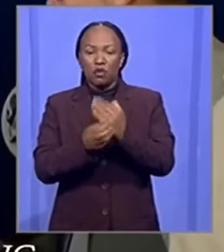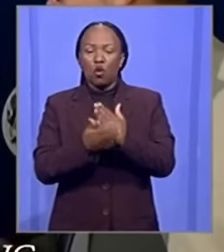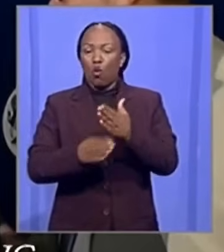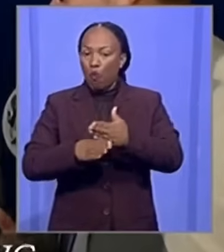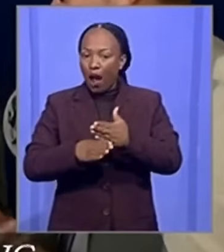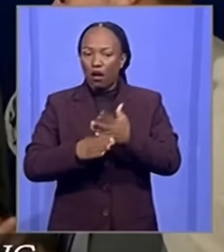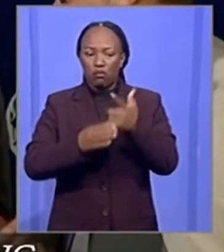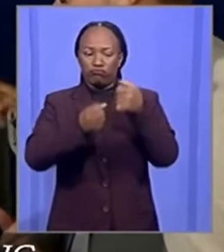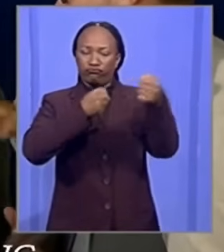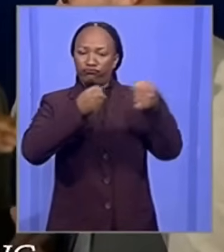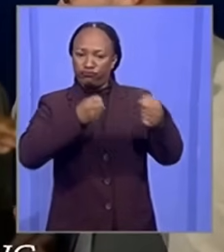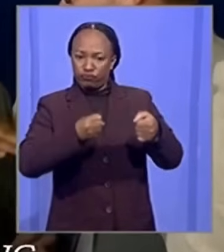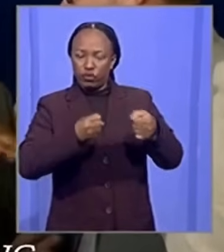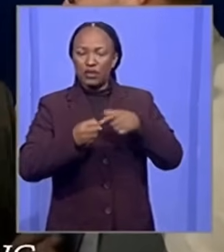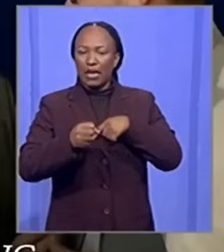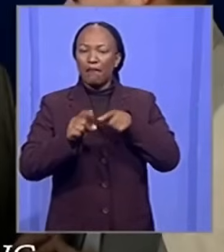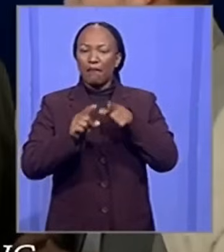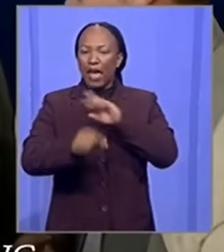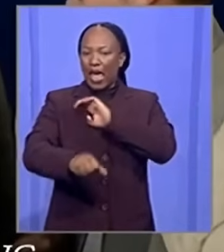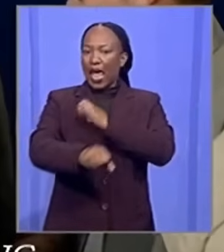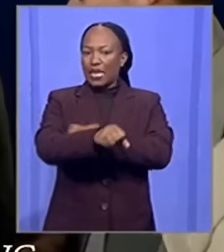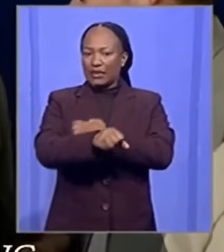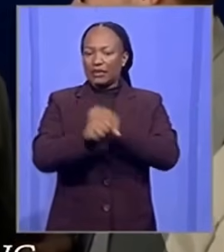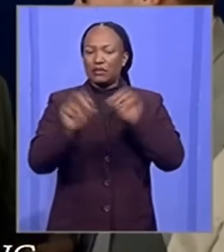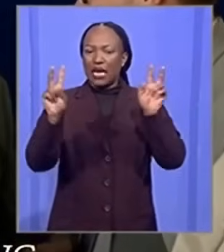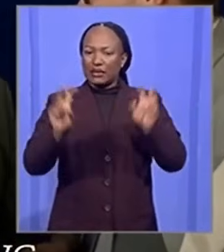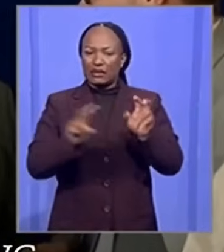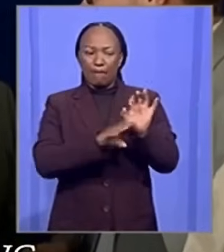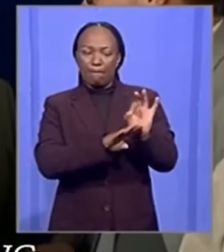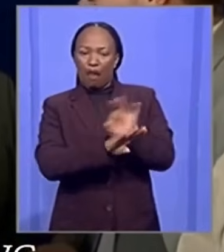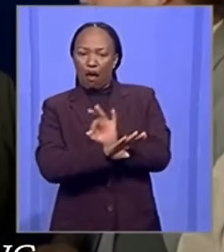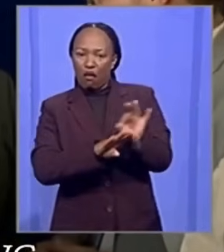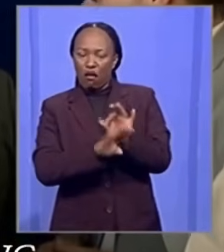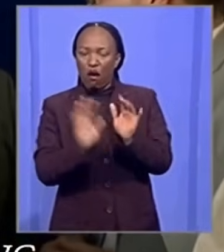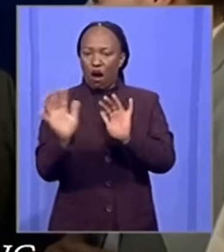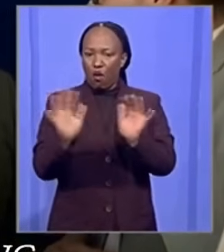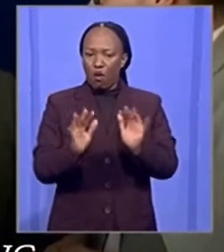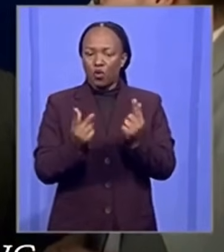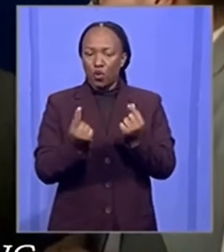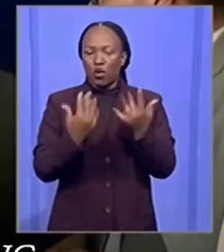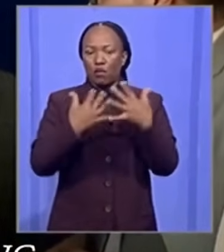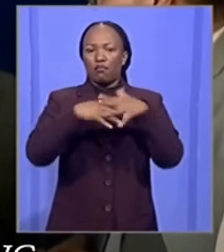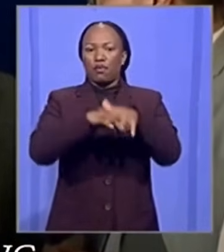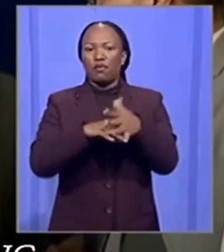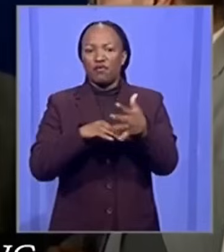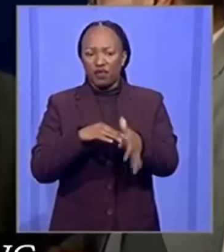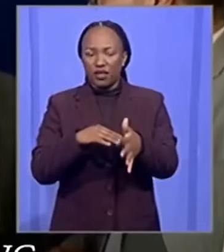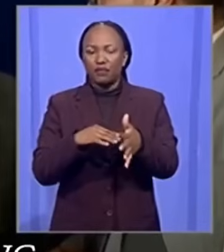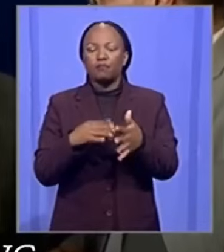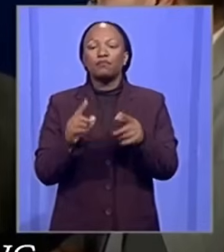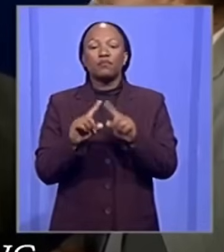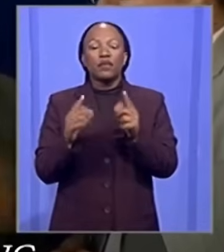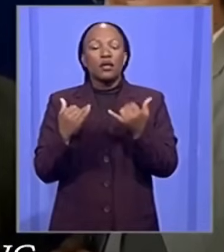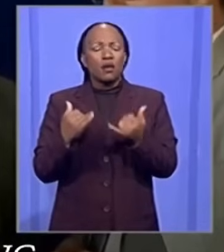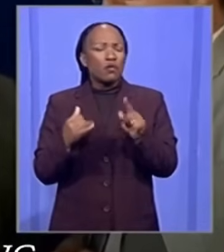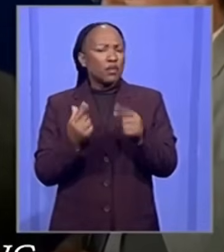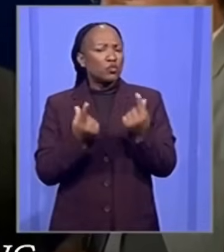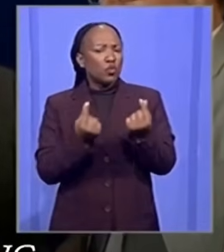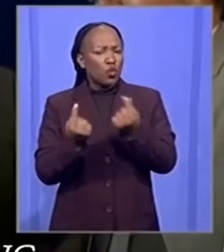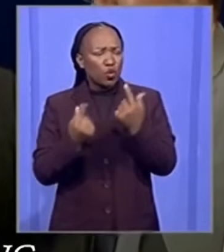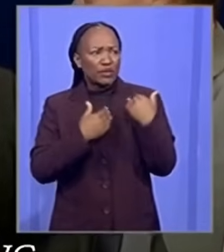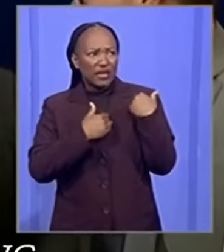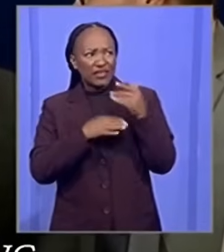analyze our current energy plan and is it enough to kind of take us to the next level, or our safety plan, and what do we need to do with the safety